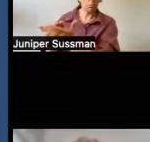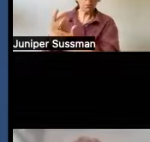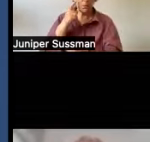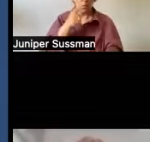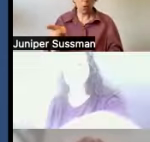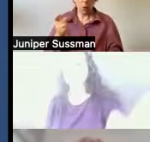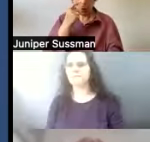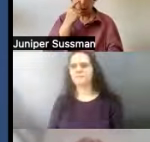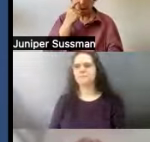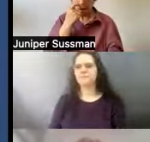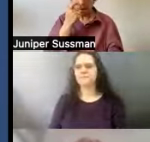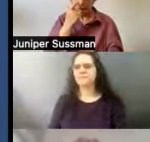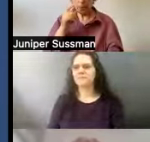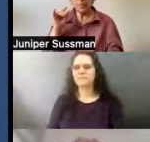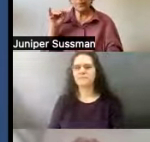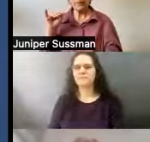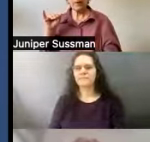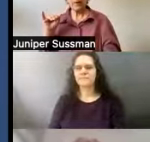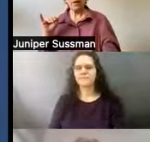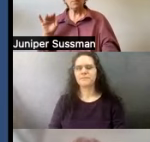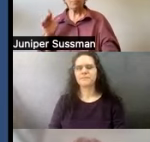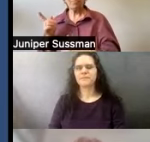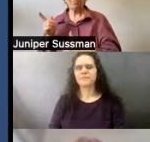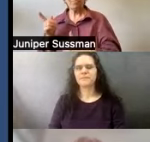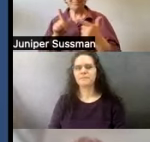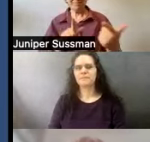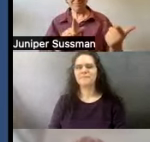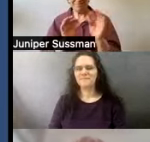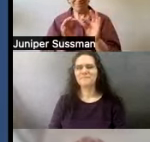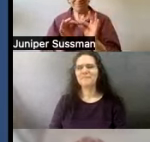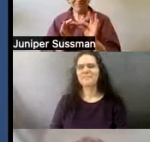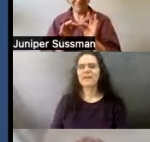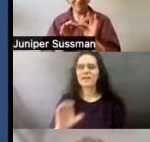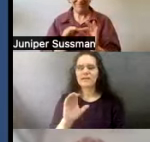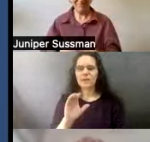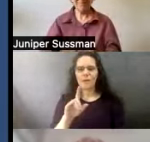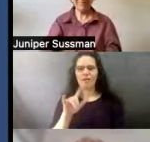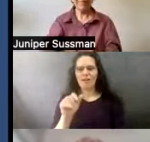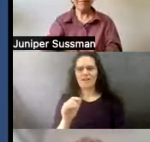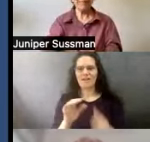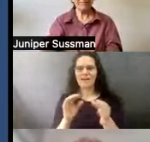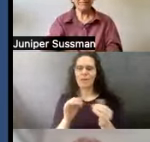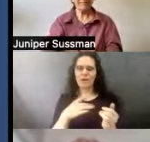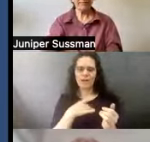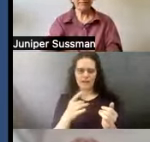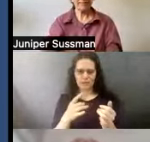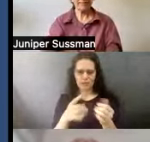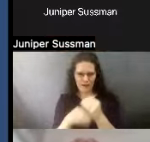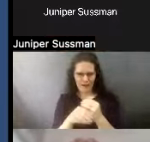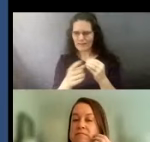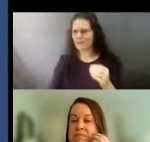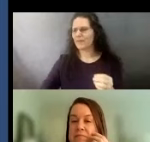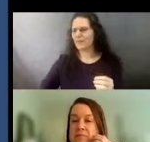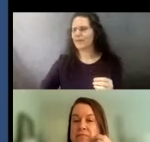And this is Claudia. I'd like to tag on to that on one item. So at least in the western part of the